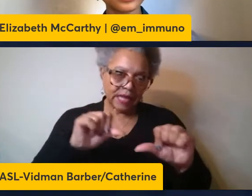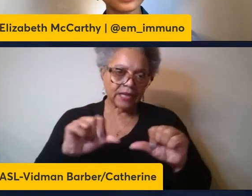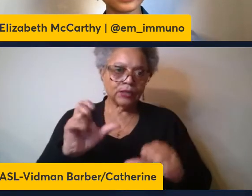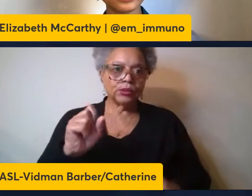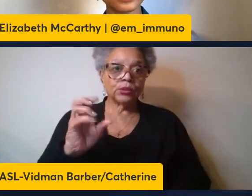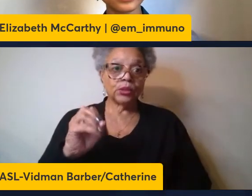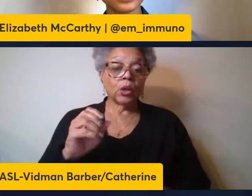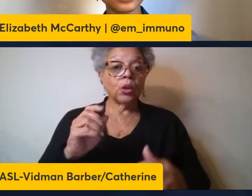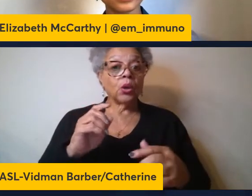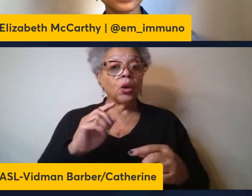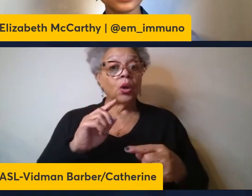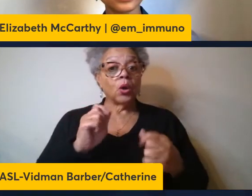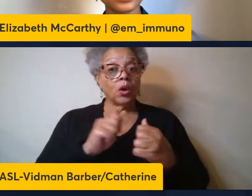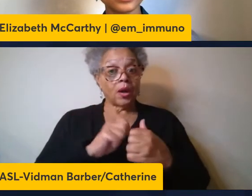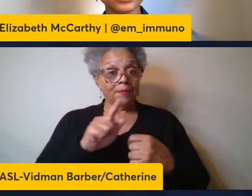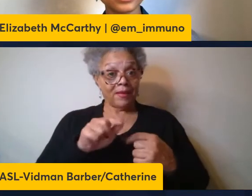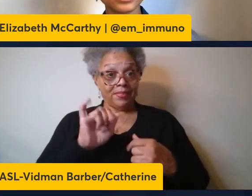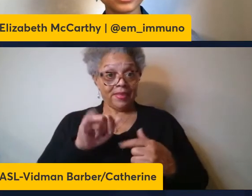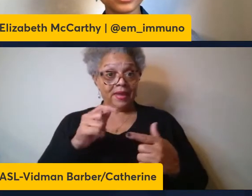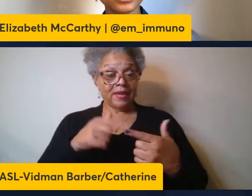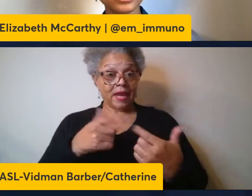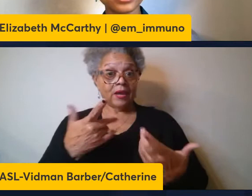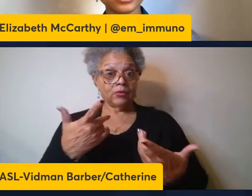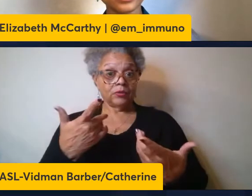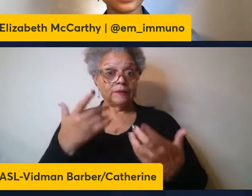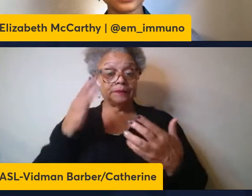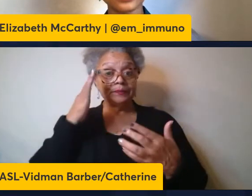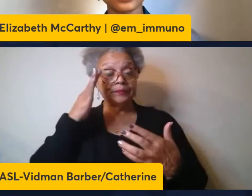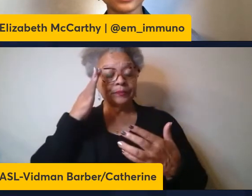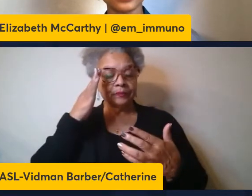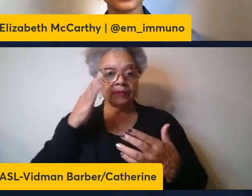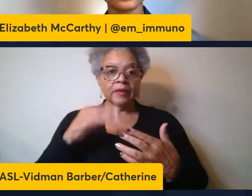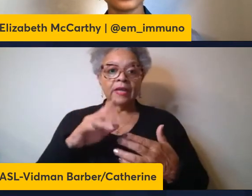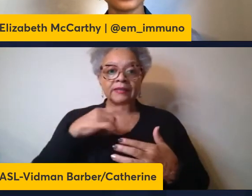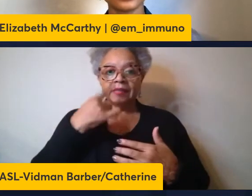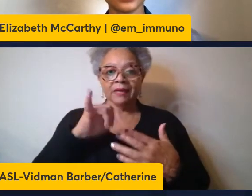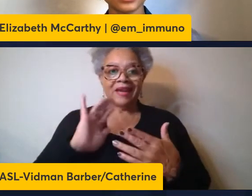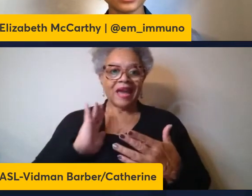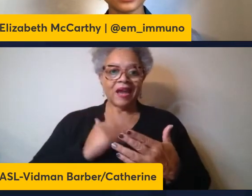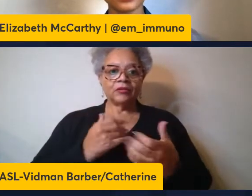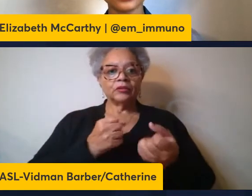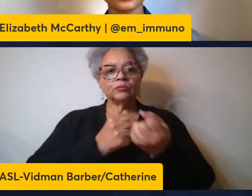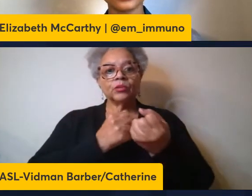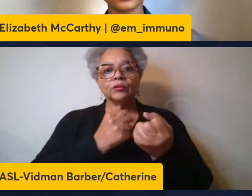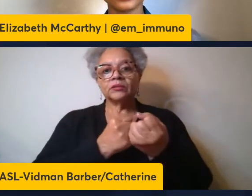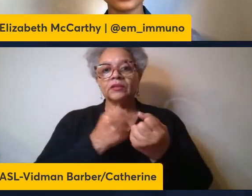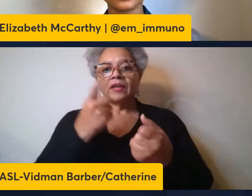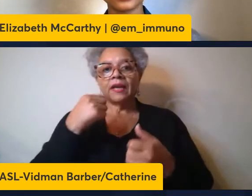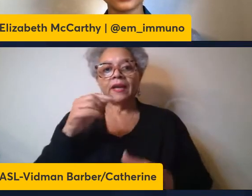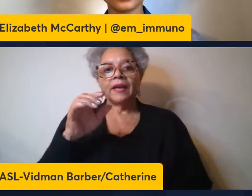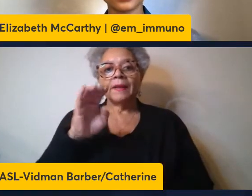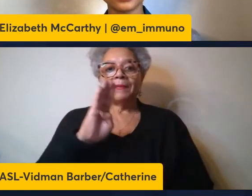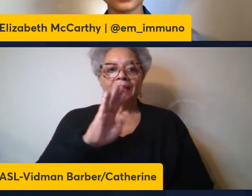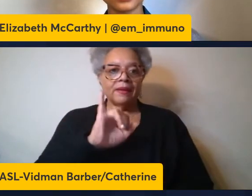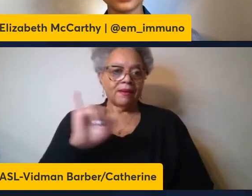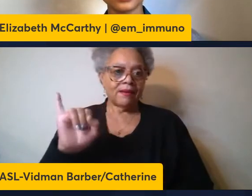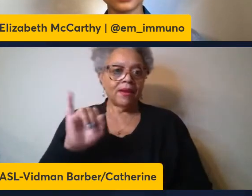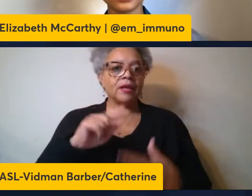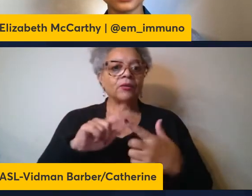And with that, I'll thank our sponsors for Black in Immuno that have been supporting us for the past